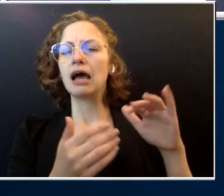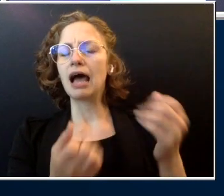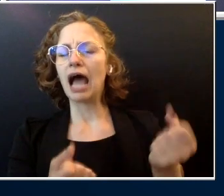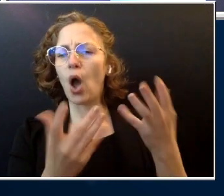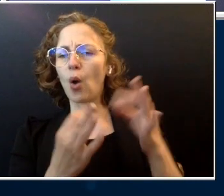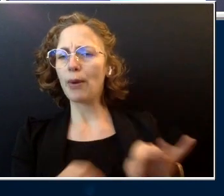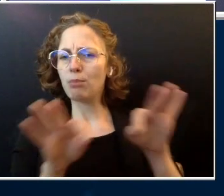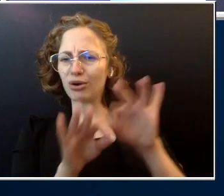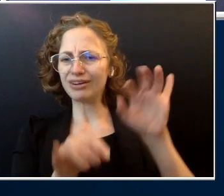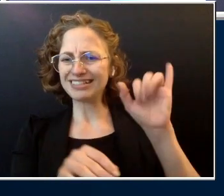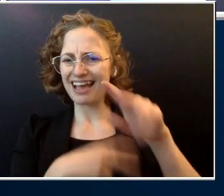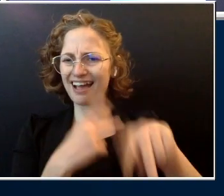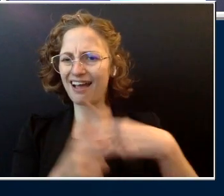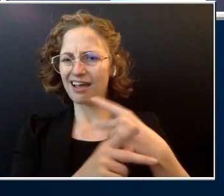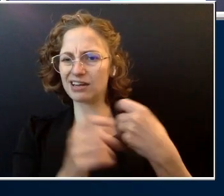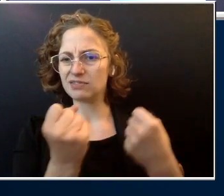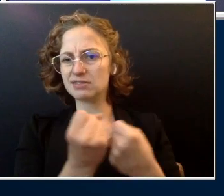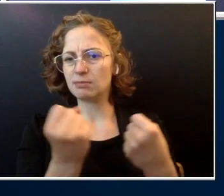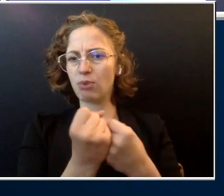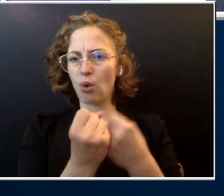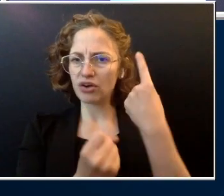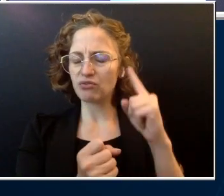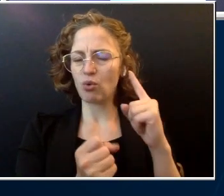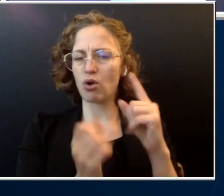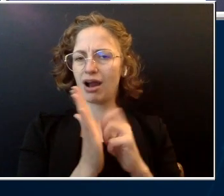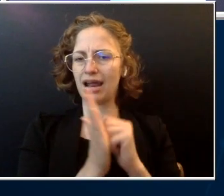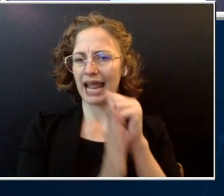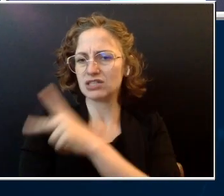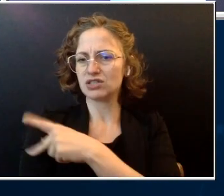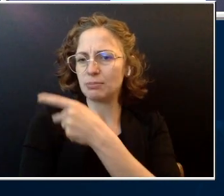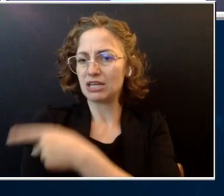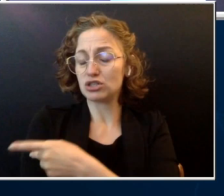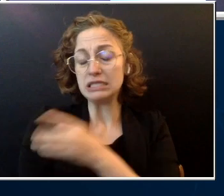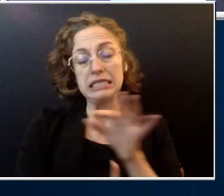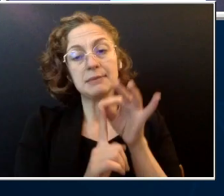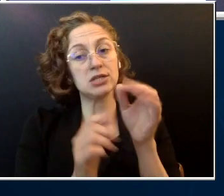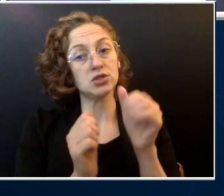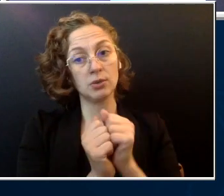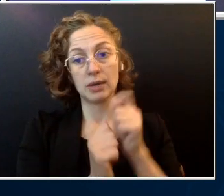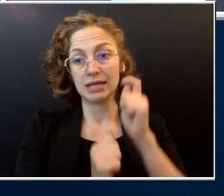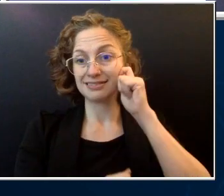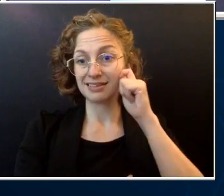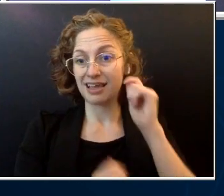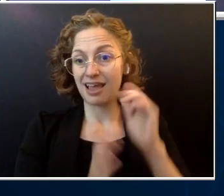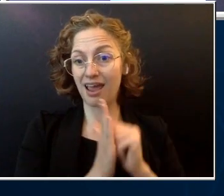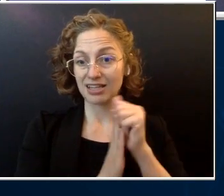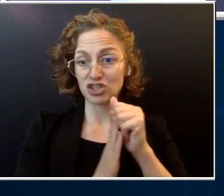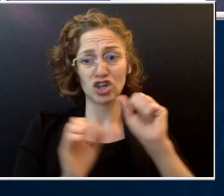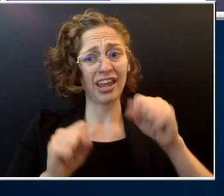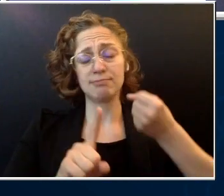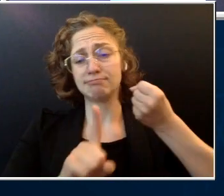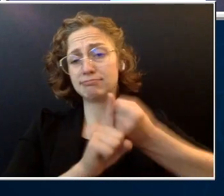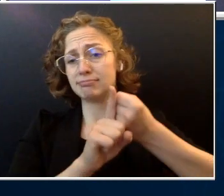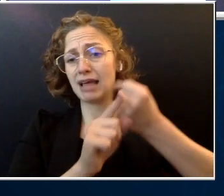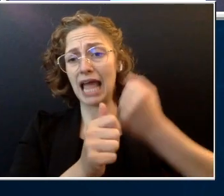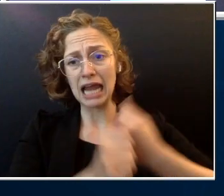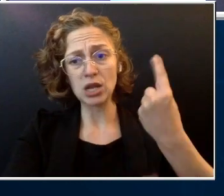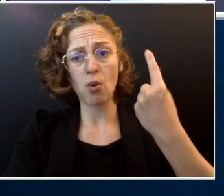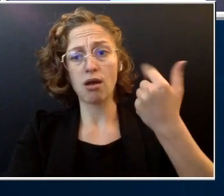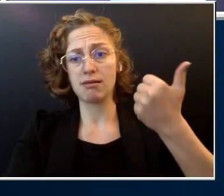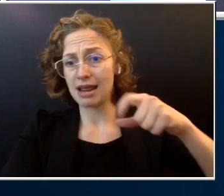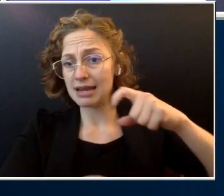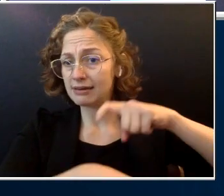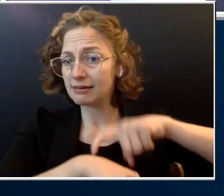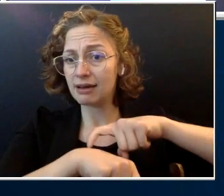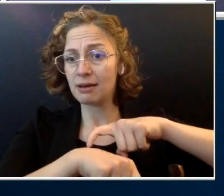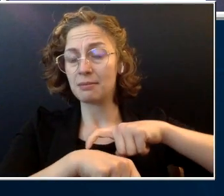time, reaching out to people, especially when it comes to things like skin cancer? Again, it's something that can affect anyone at any time, and it isn't always top of the mind. But to